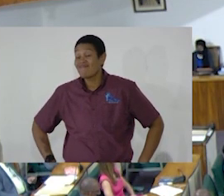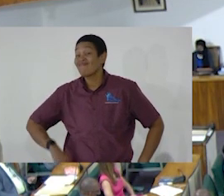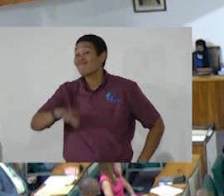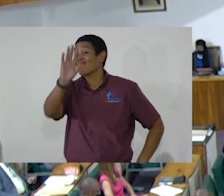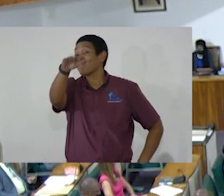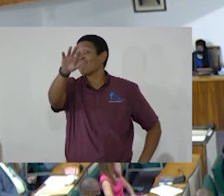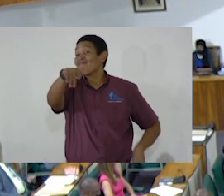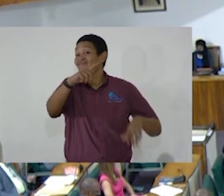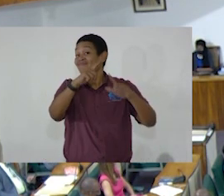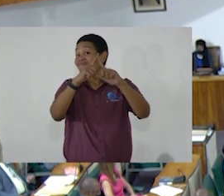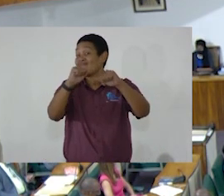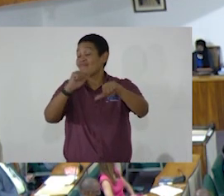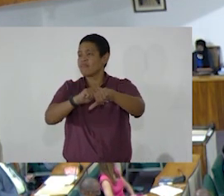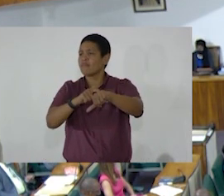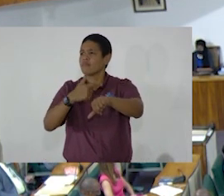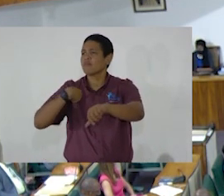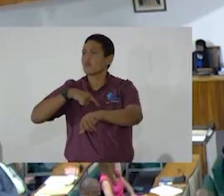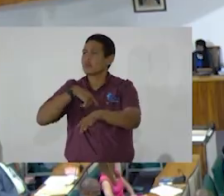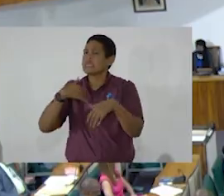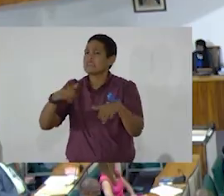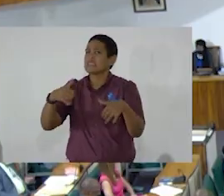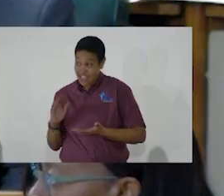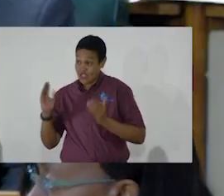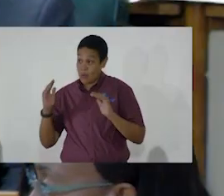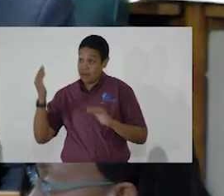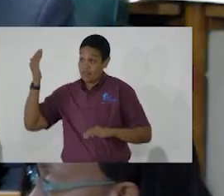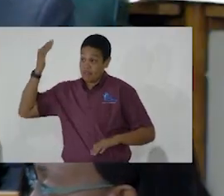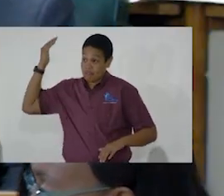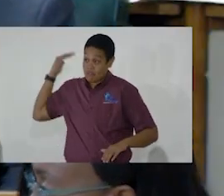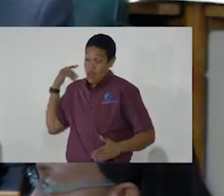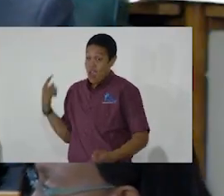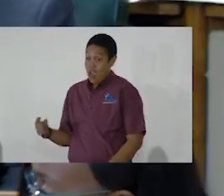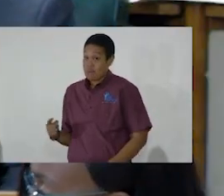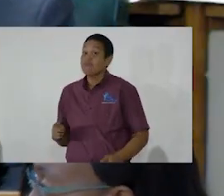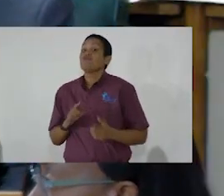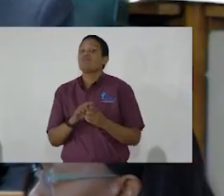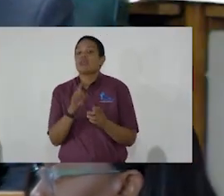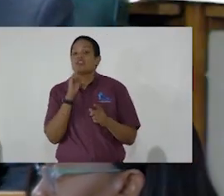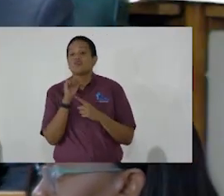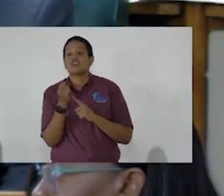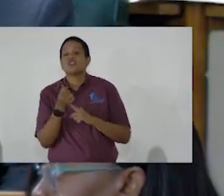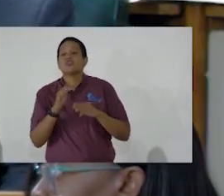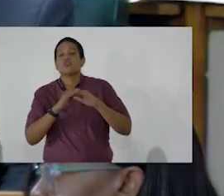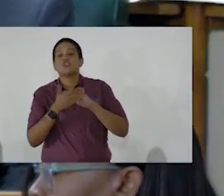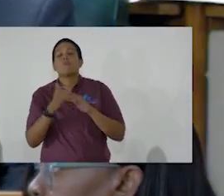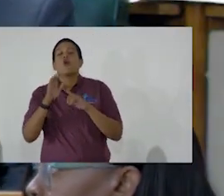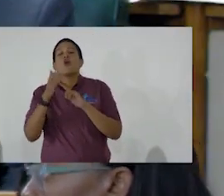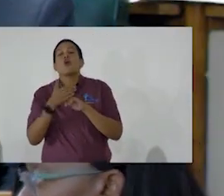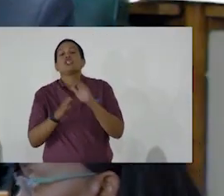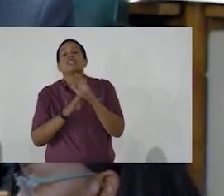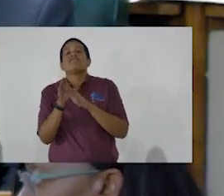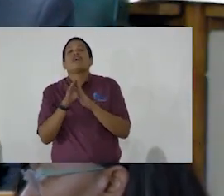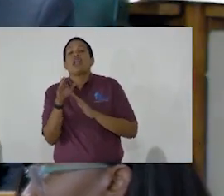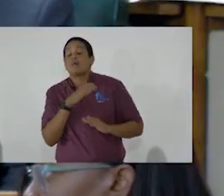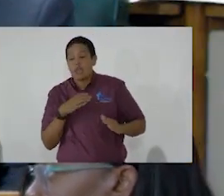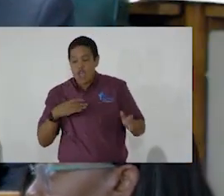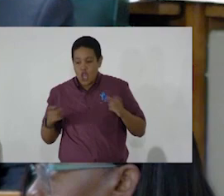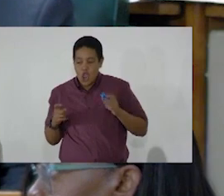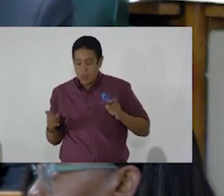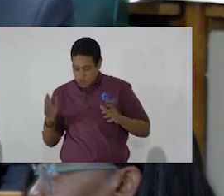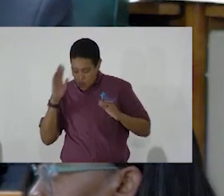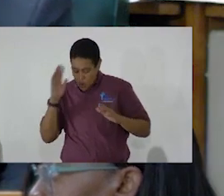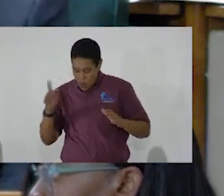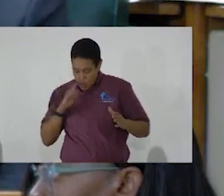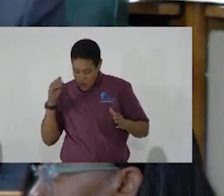songs from the 123 entries received. Under the circumstances, the Jamaica Cultural Development Commission will